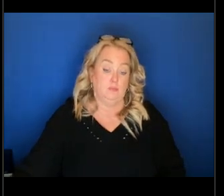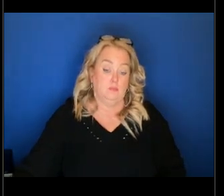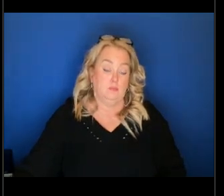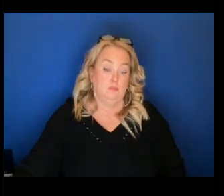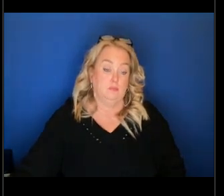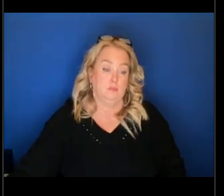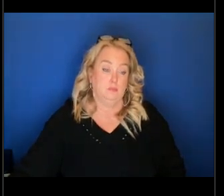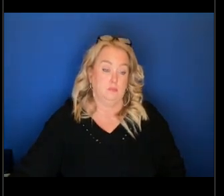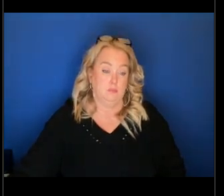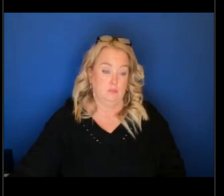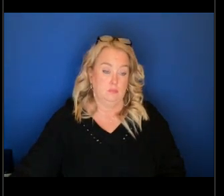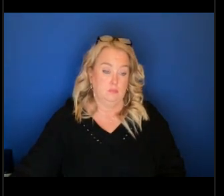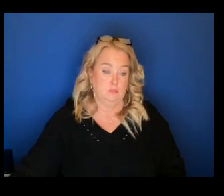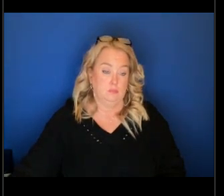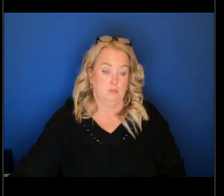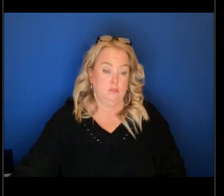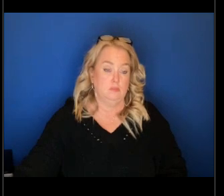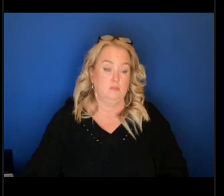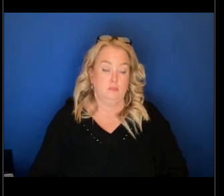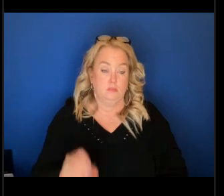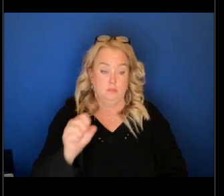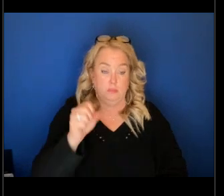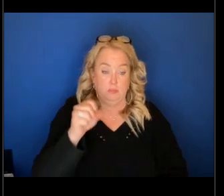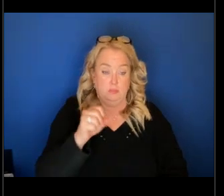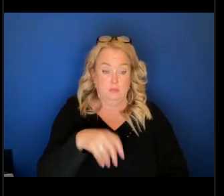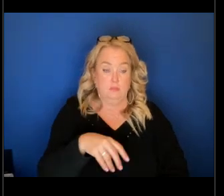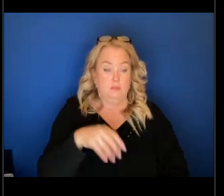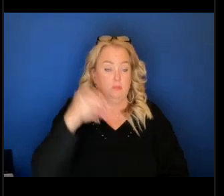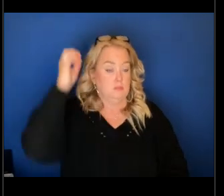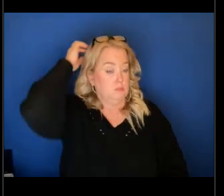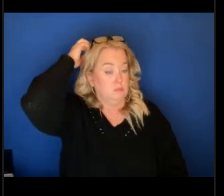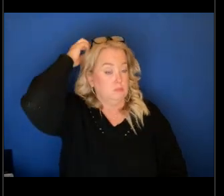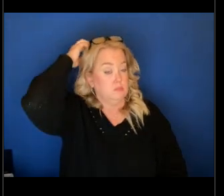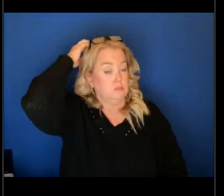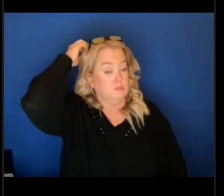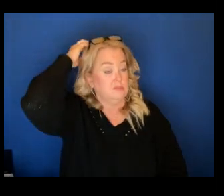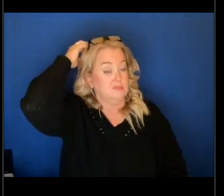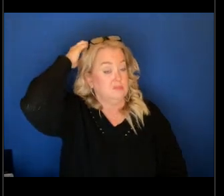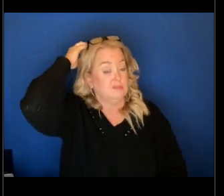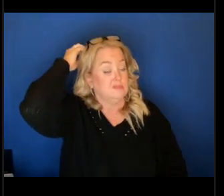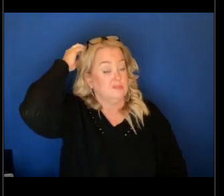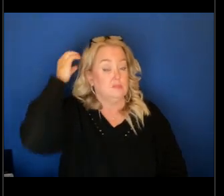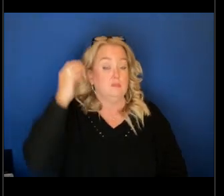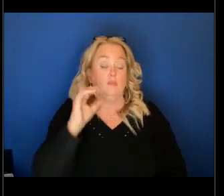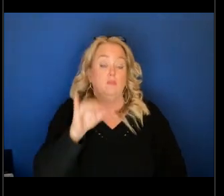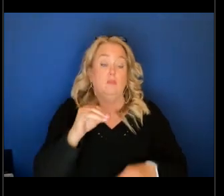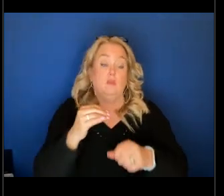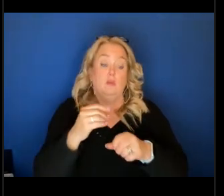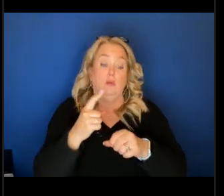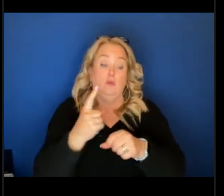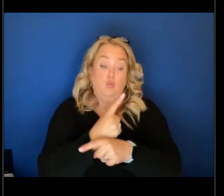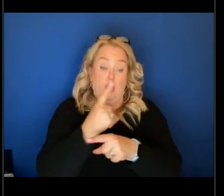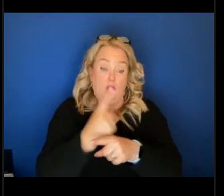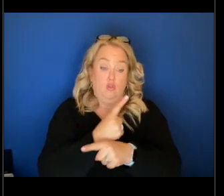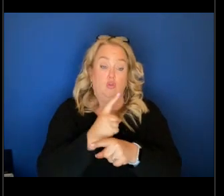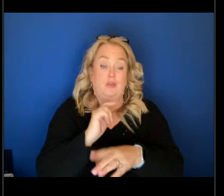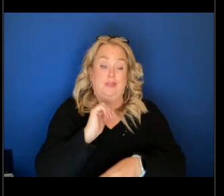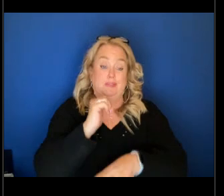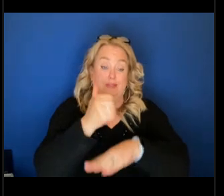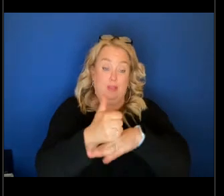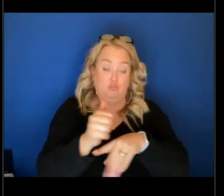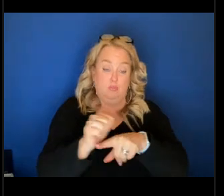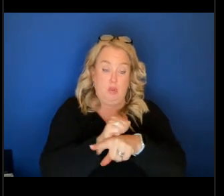The design solution. Because of normal installation practices,